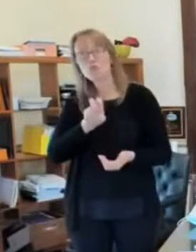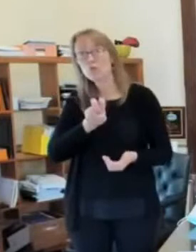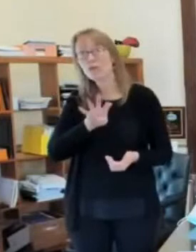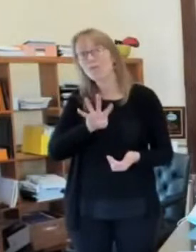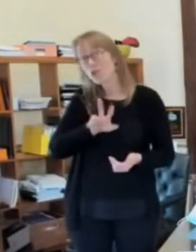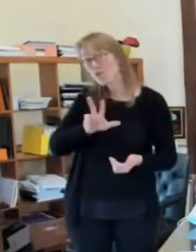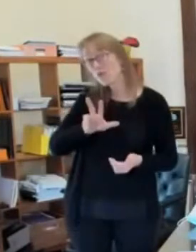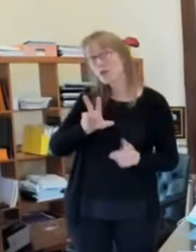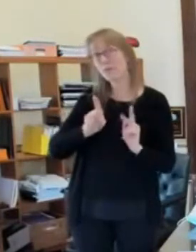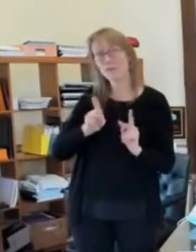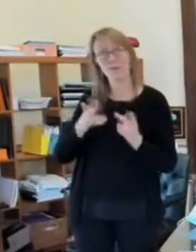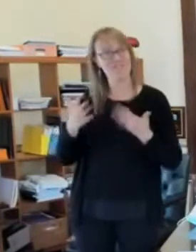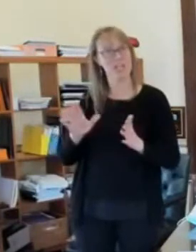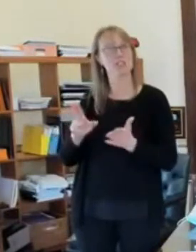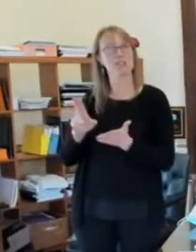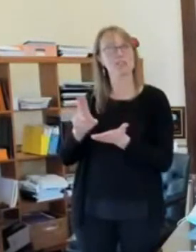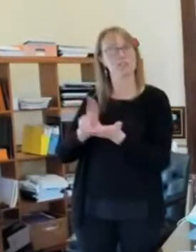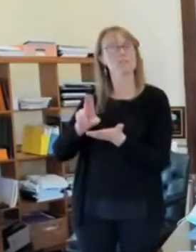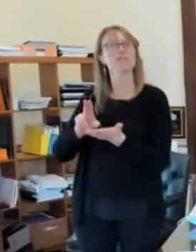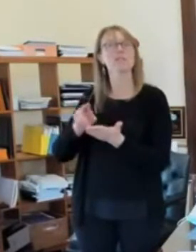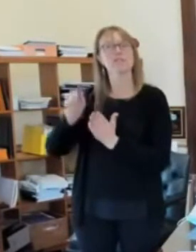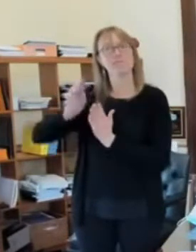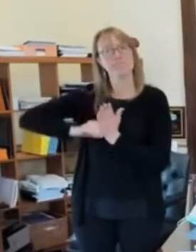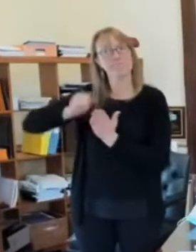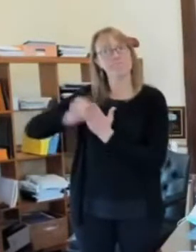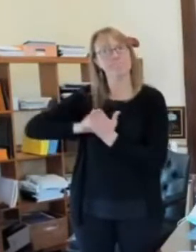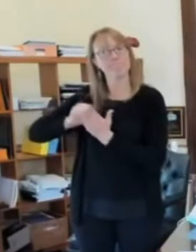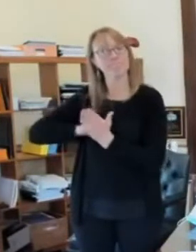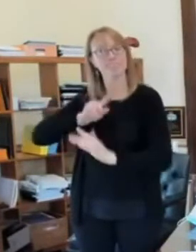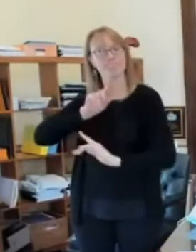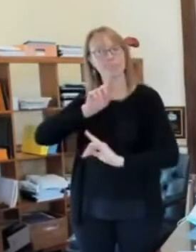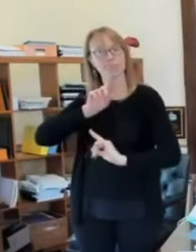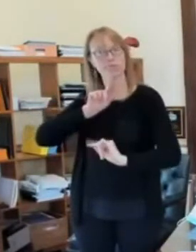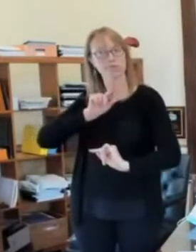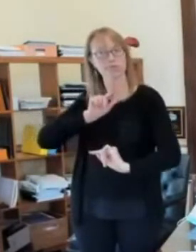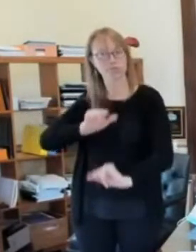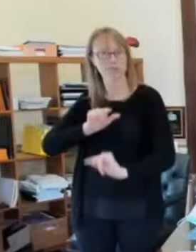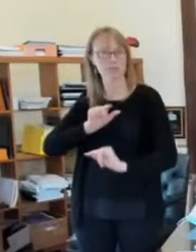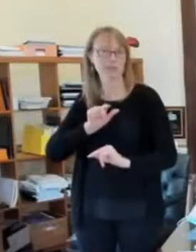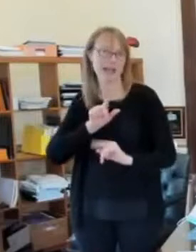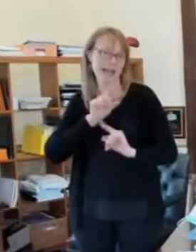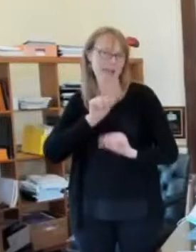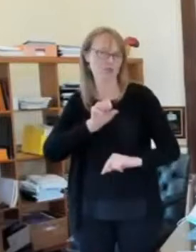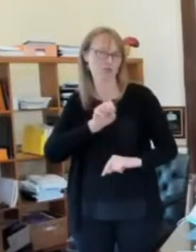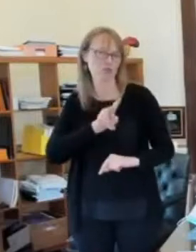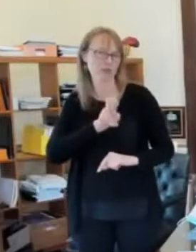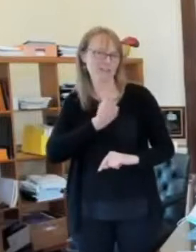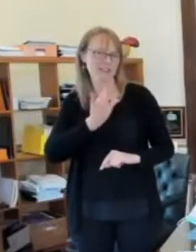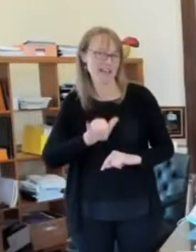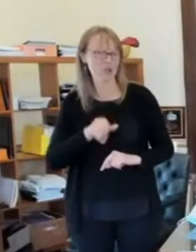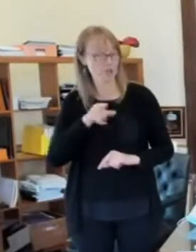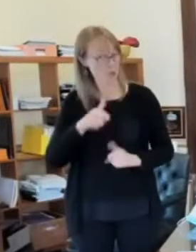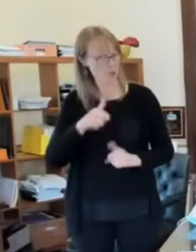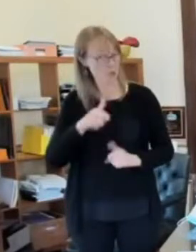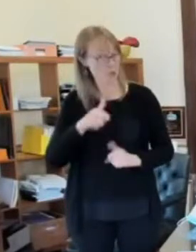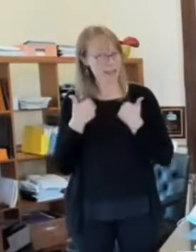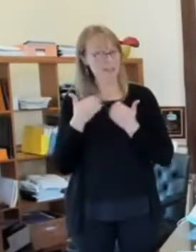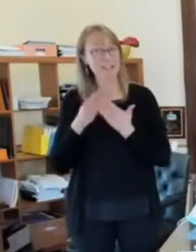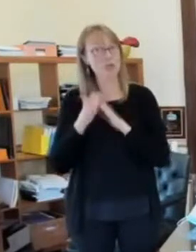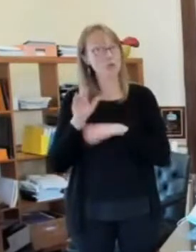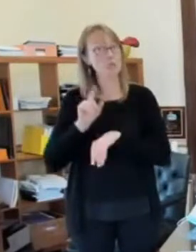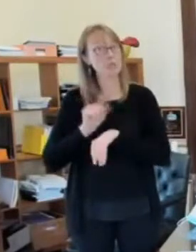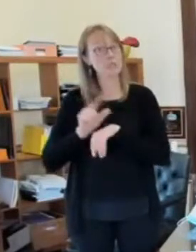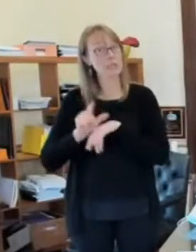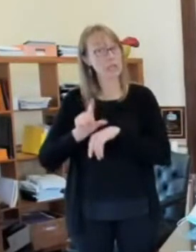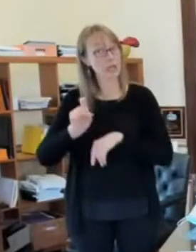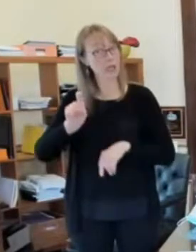13,243 people had filled out our survey. So definitely sign up if you are a city resident. Understand that